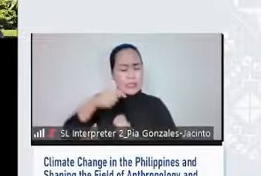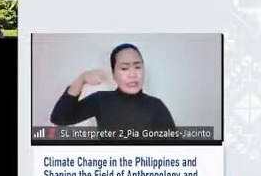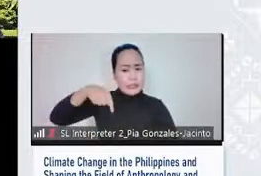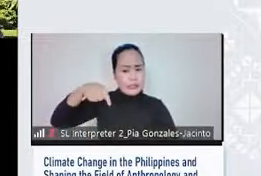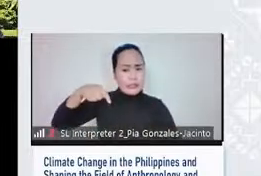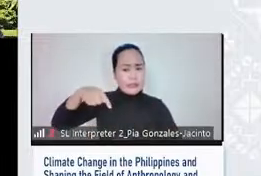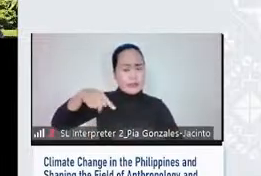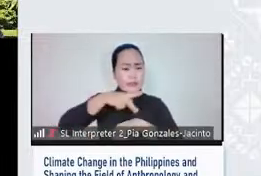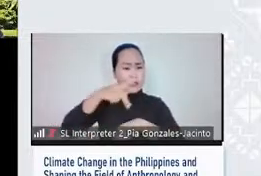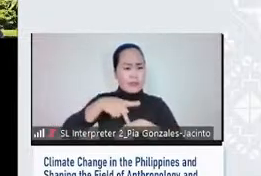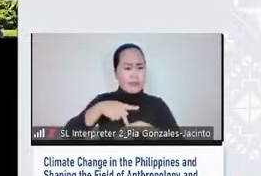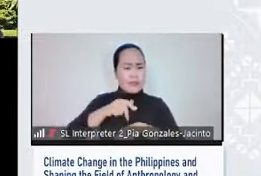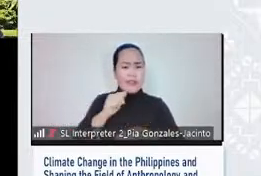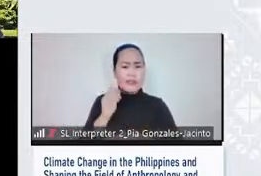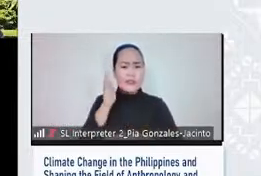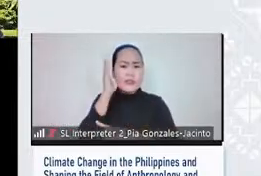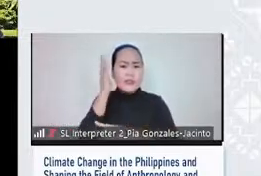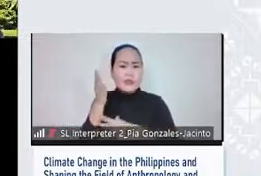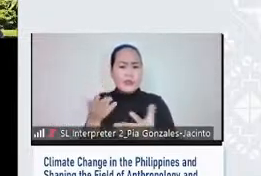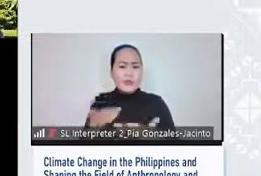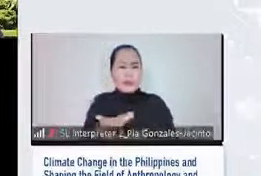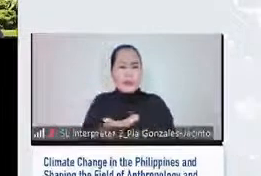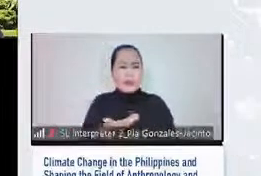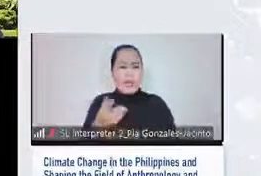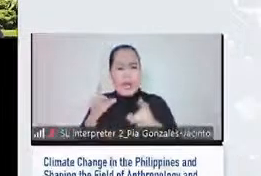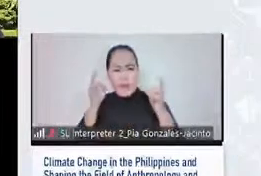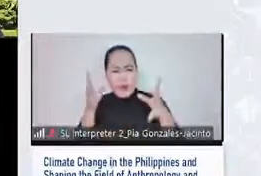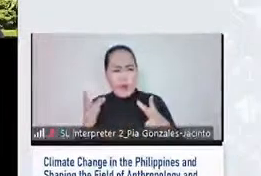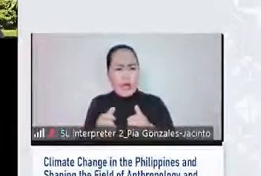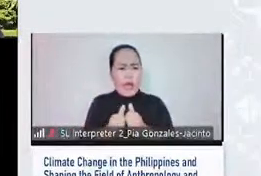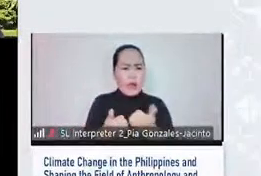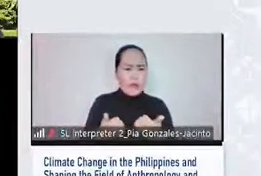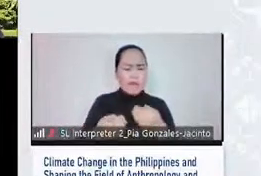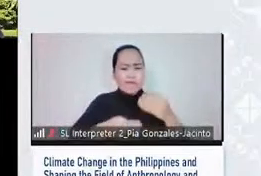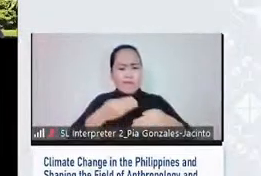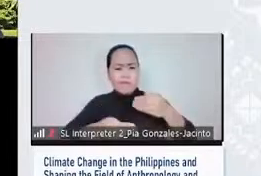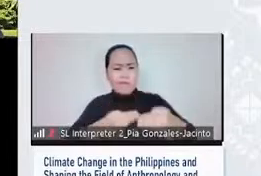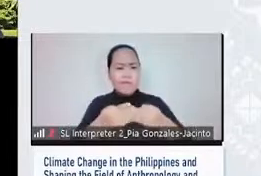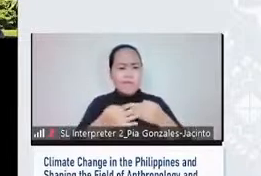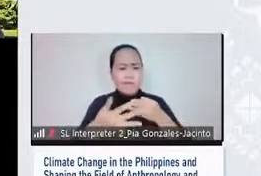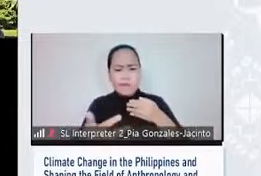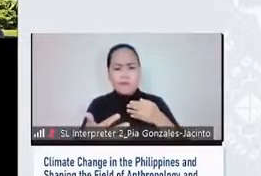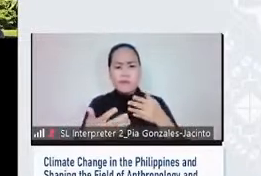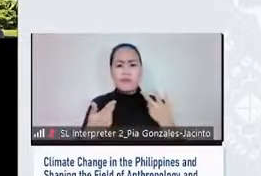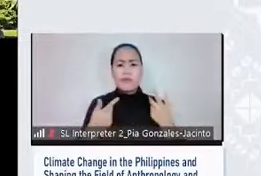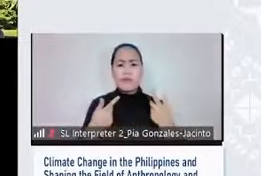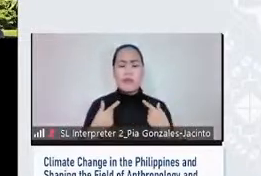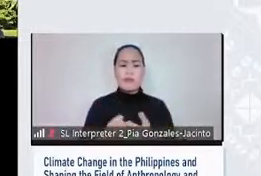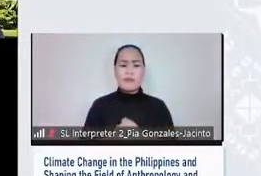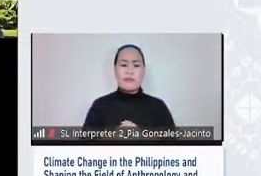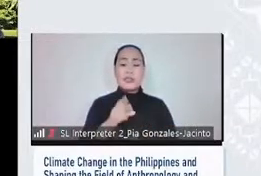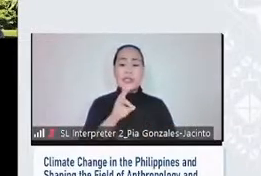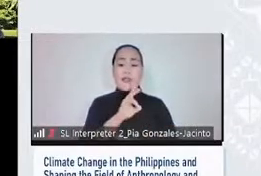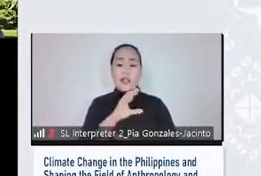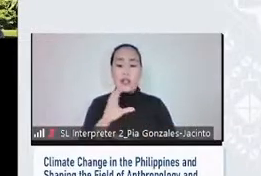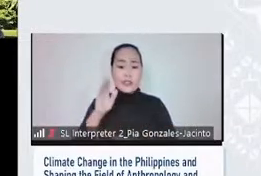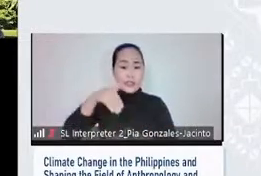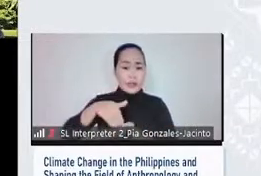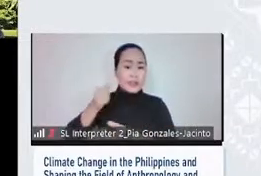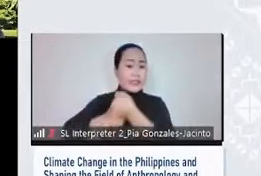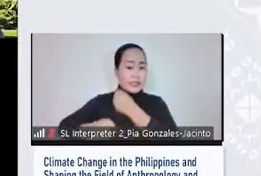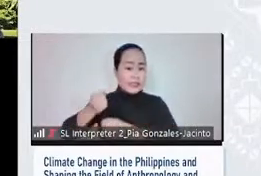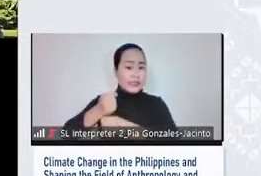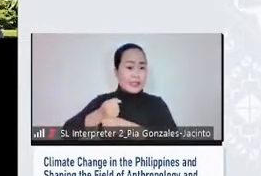It's a persistent and recurring process. 700,000 years ago, sea level was higher than today,